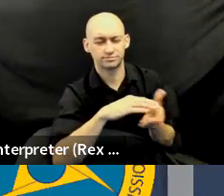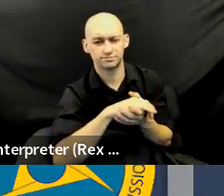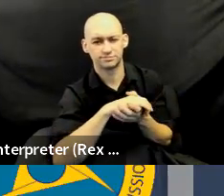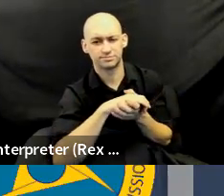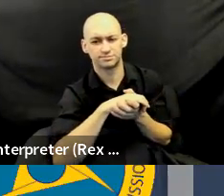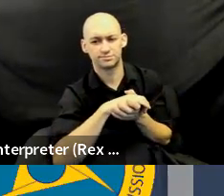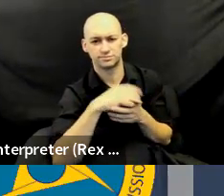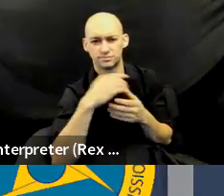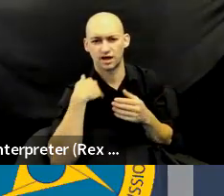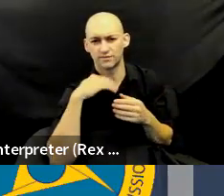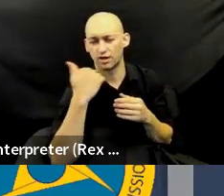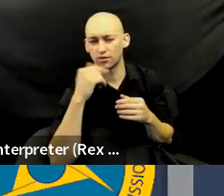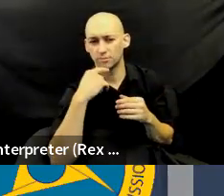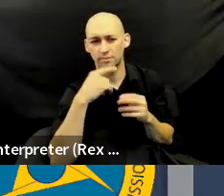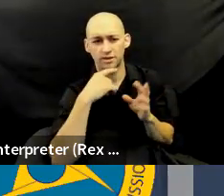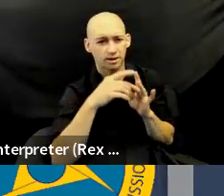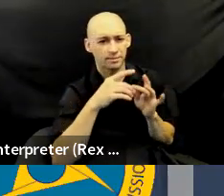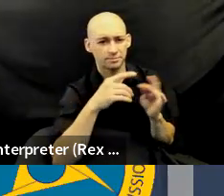other public comment?